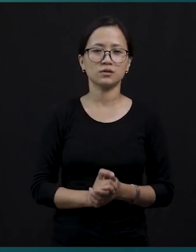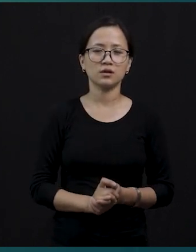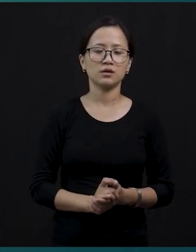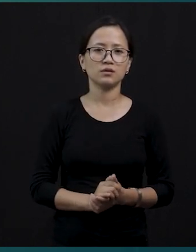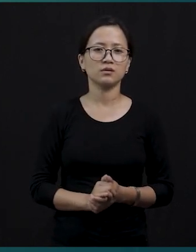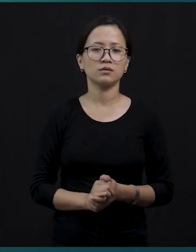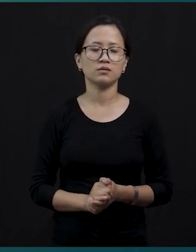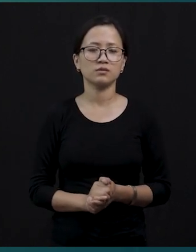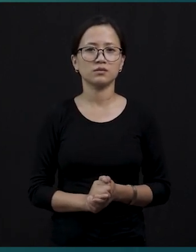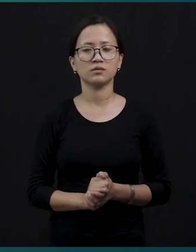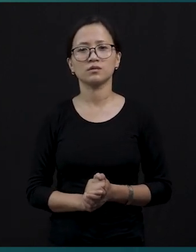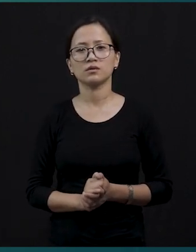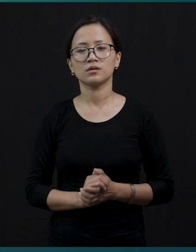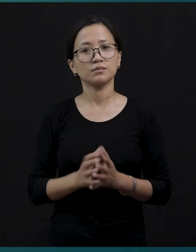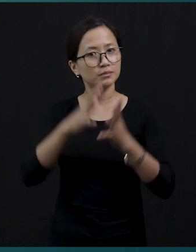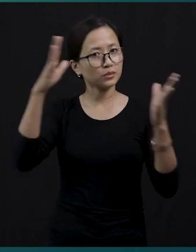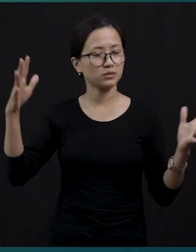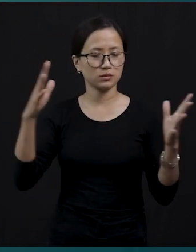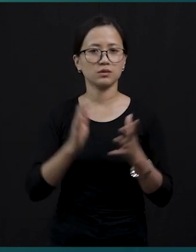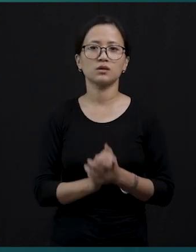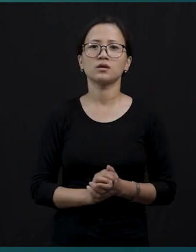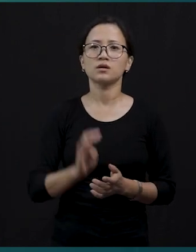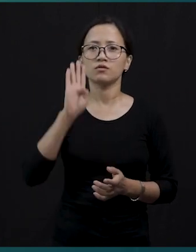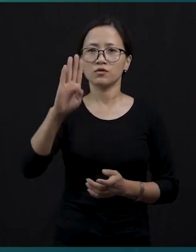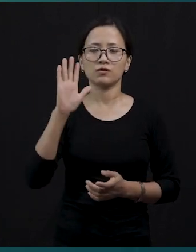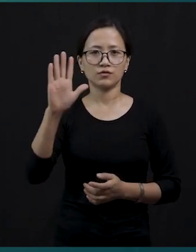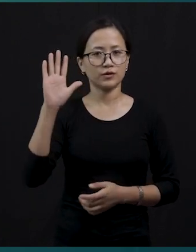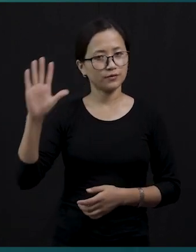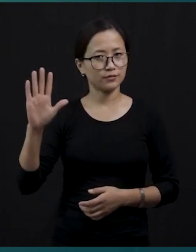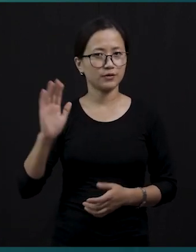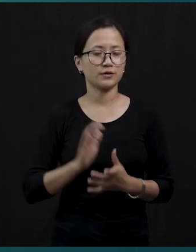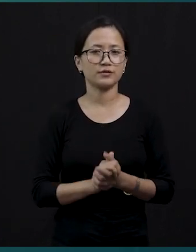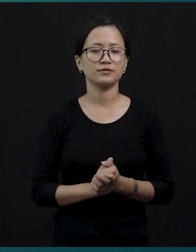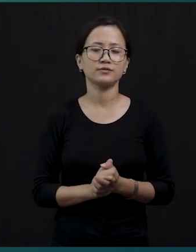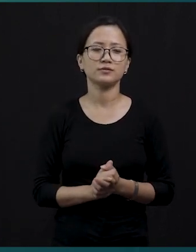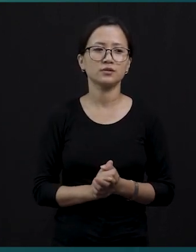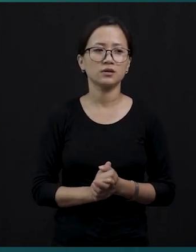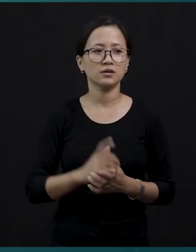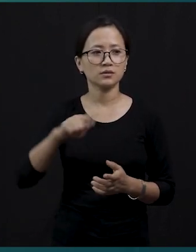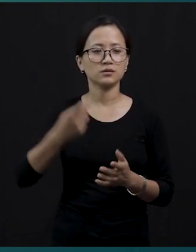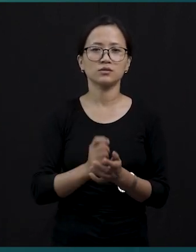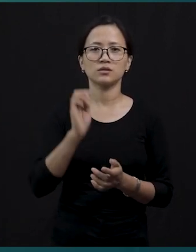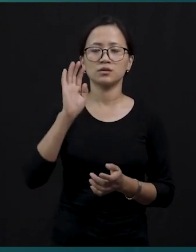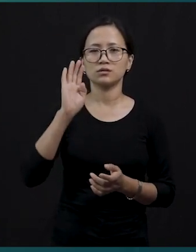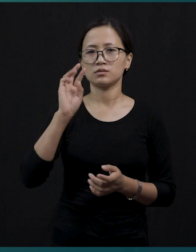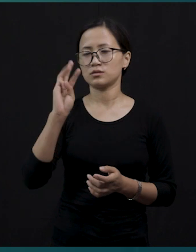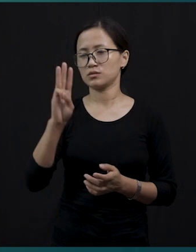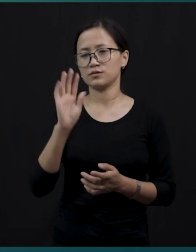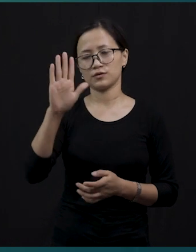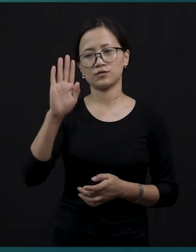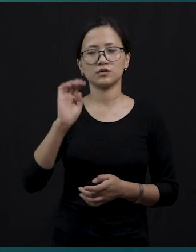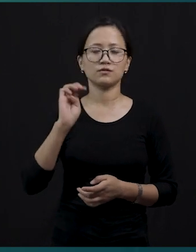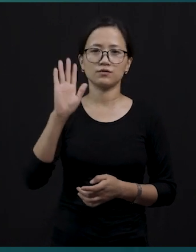497. It will be the biggest among them. The next biggest is 455, and next